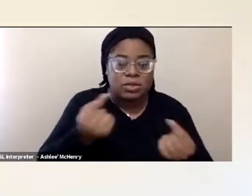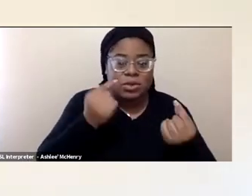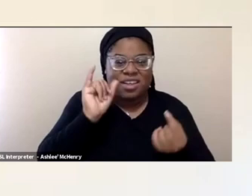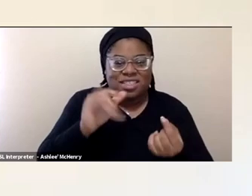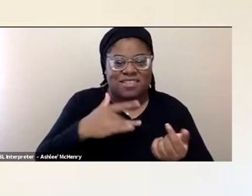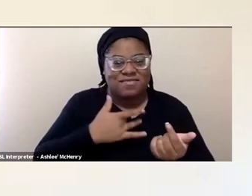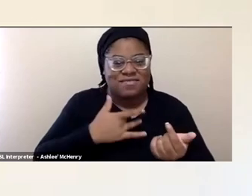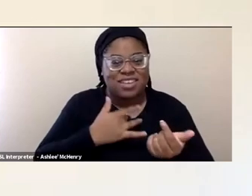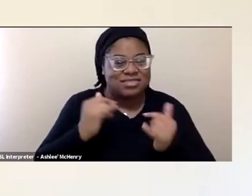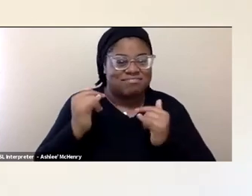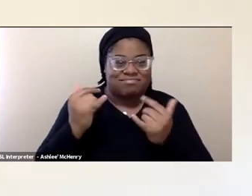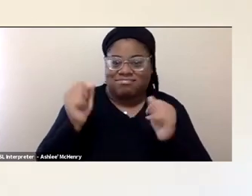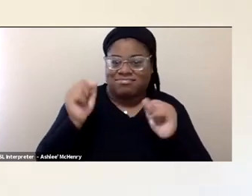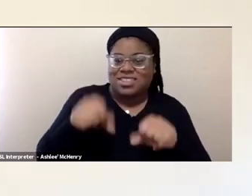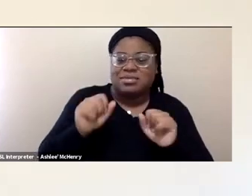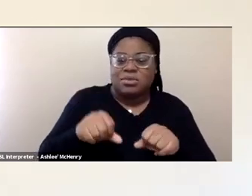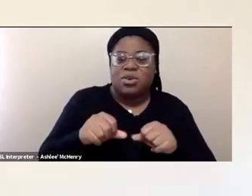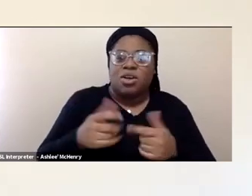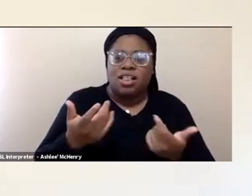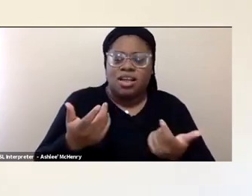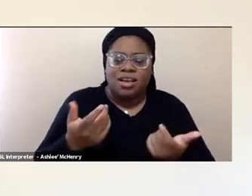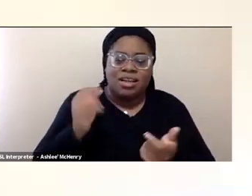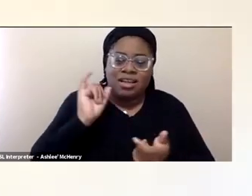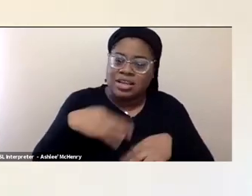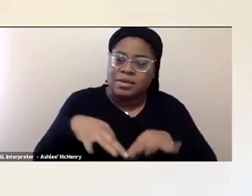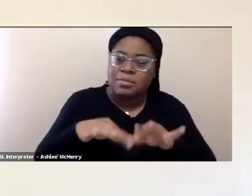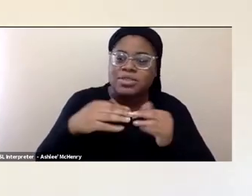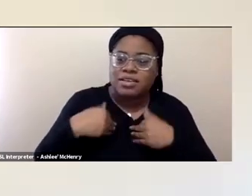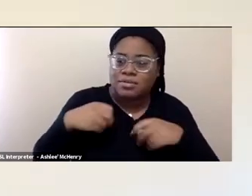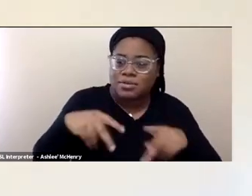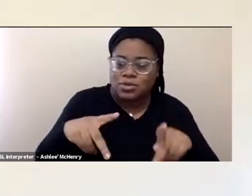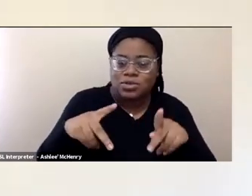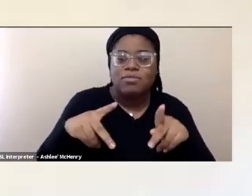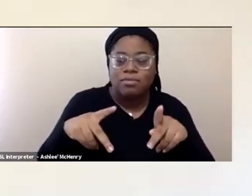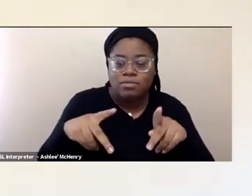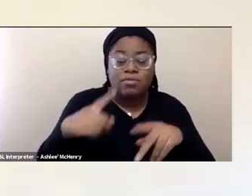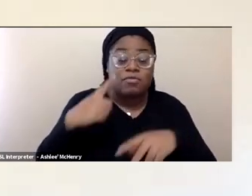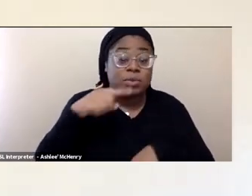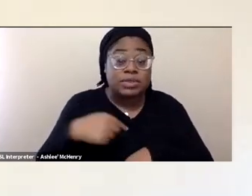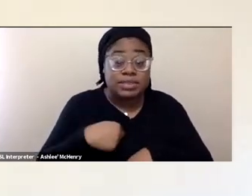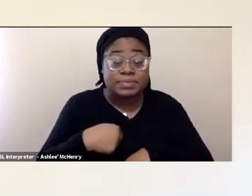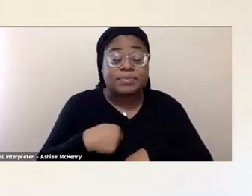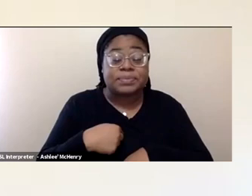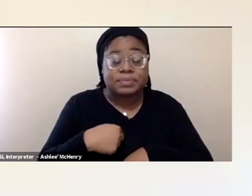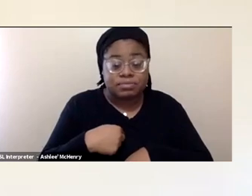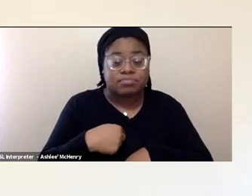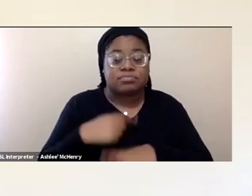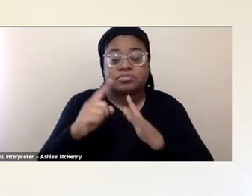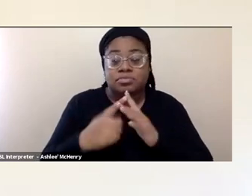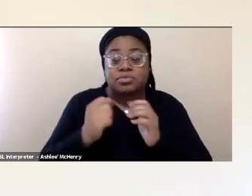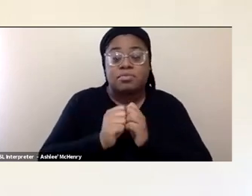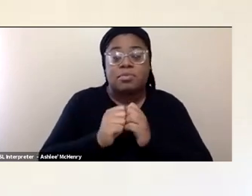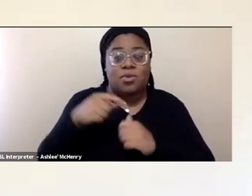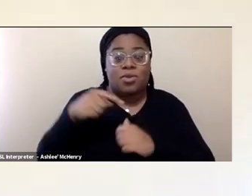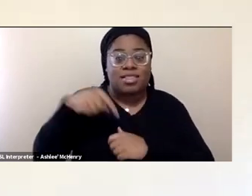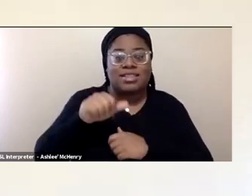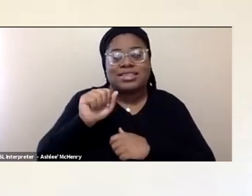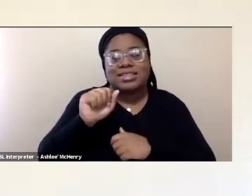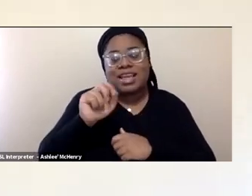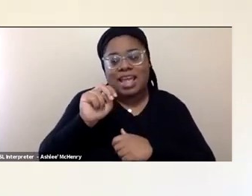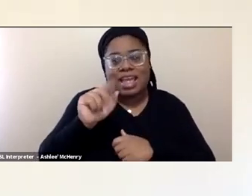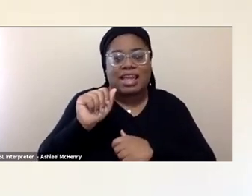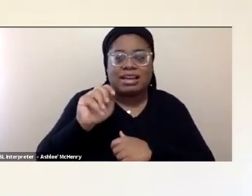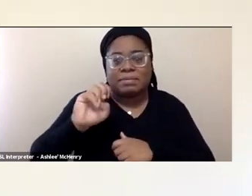possible. And I think it's so important that everyone has that opportunity. And so for me, you know, starting with Andy Mack, it was this